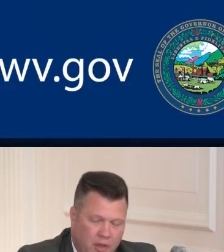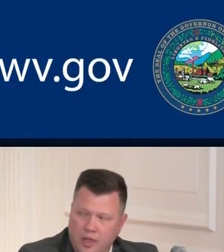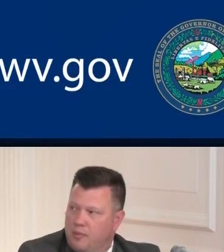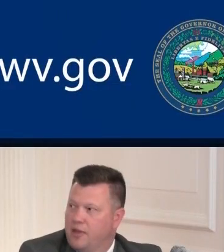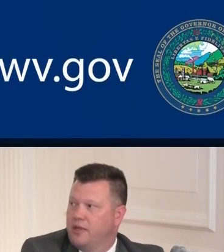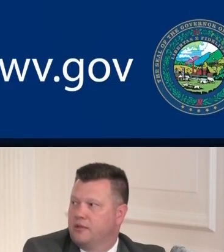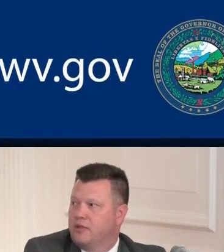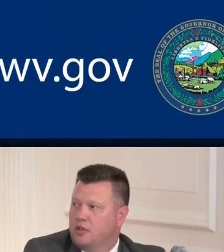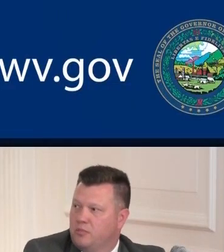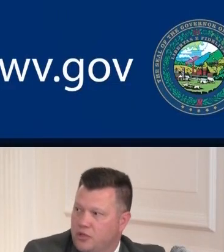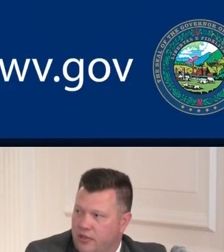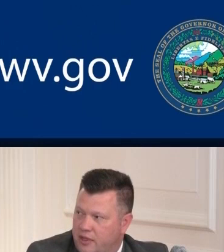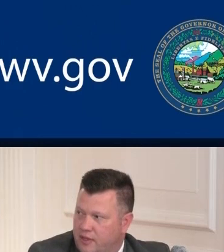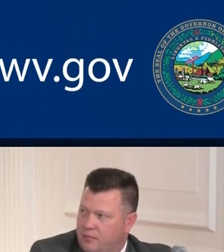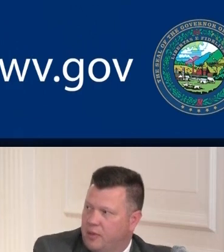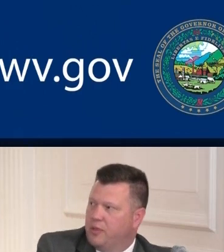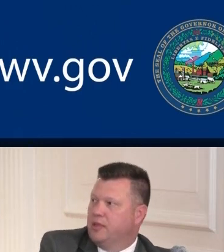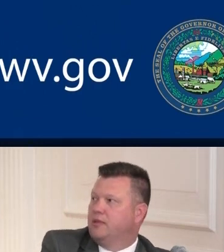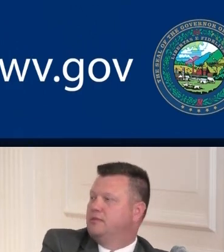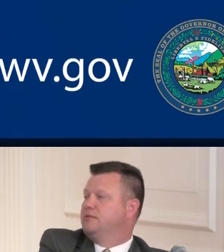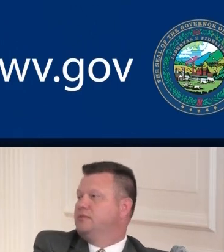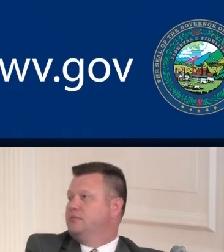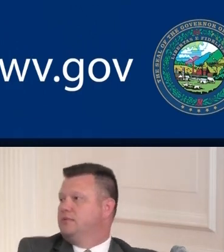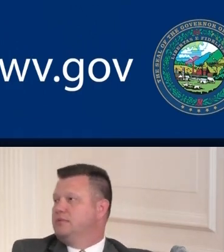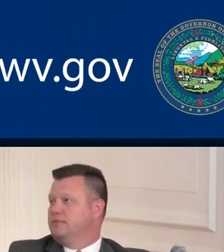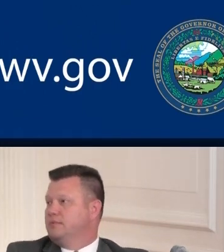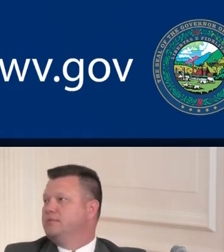together. But I think, Dr. Marsh, I think that might be.